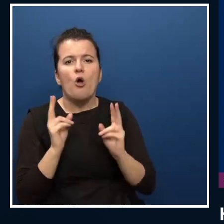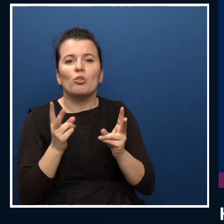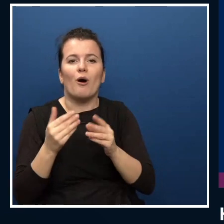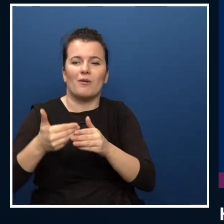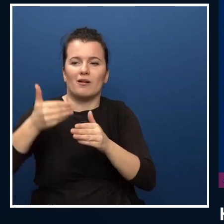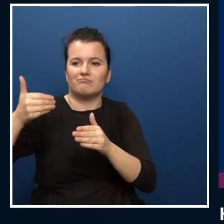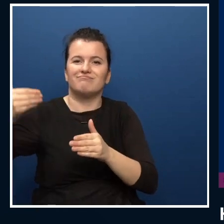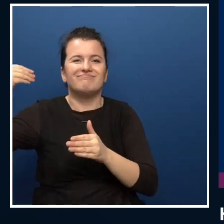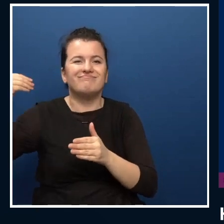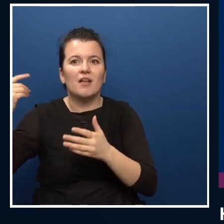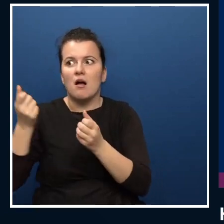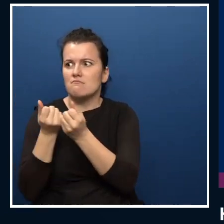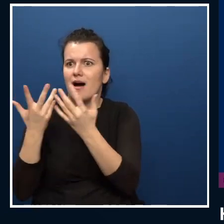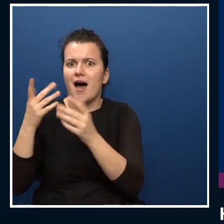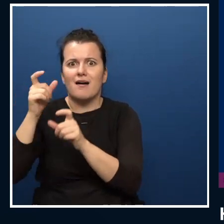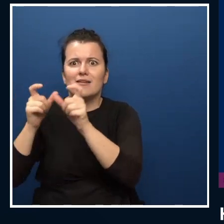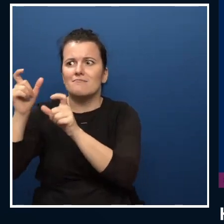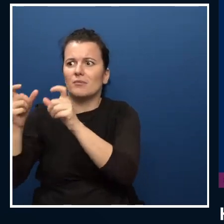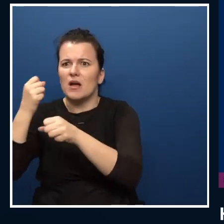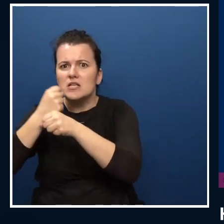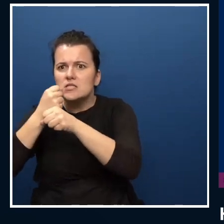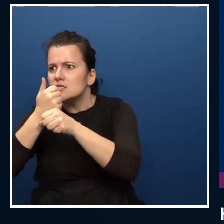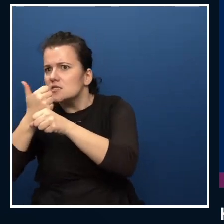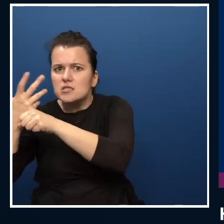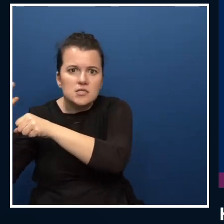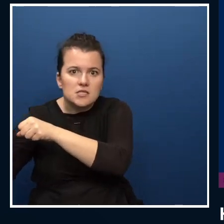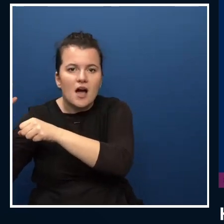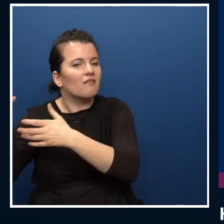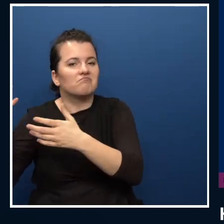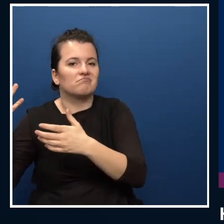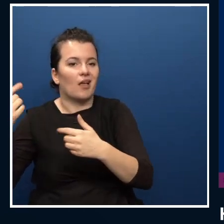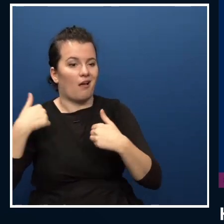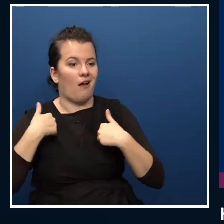but it's just me. And that's one of the great things about the cloud. So Hanselman.com,